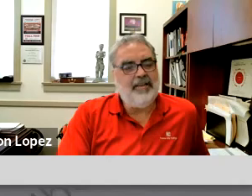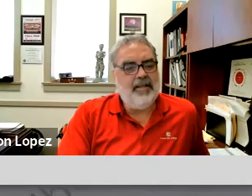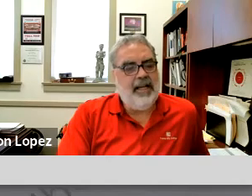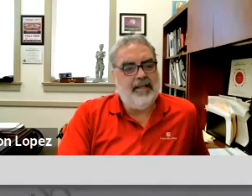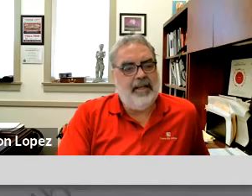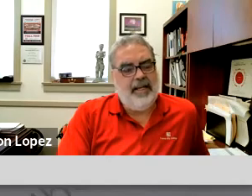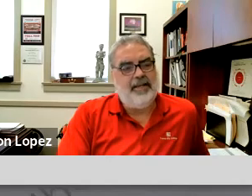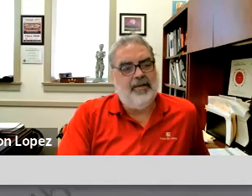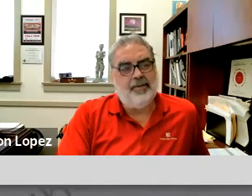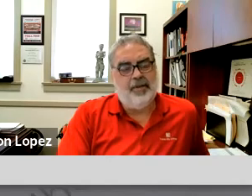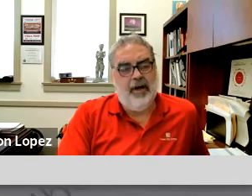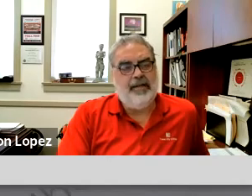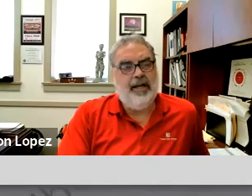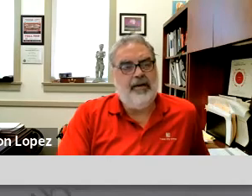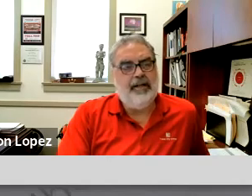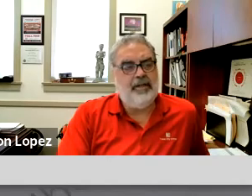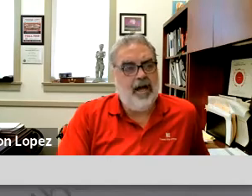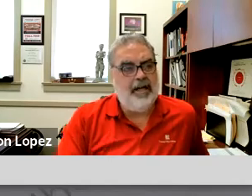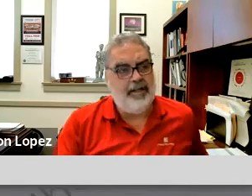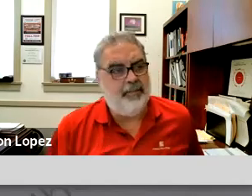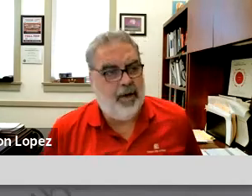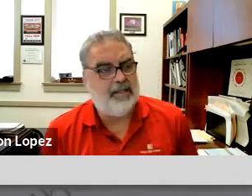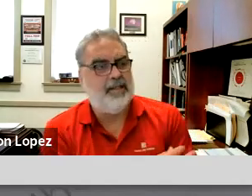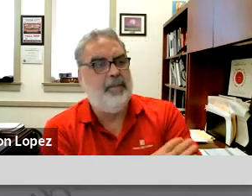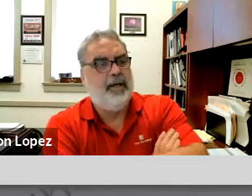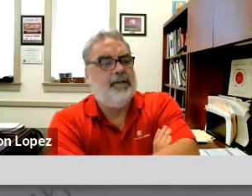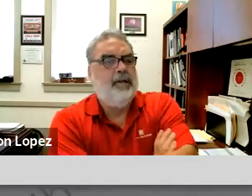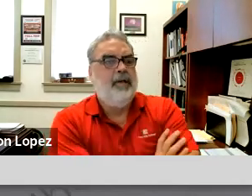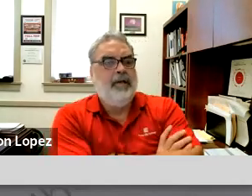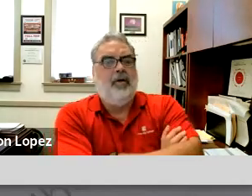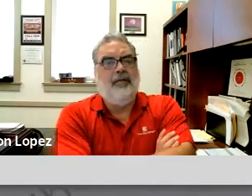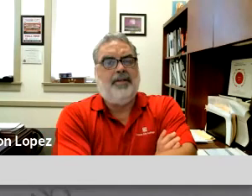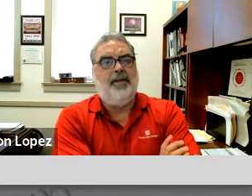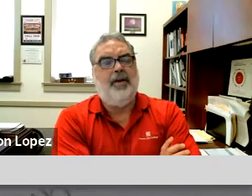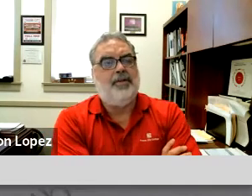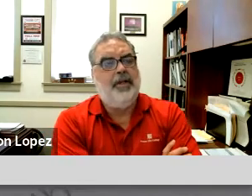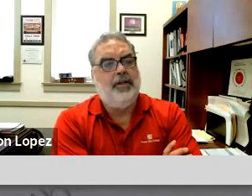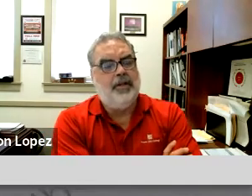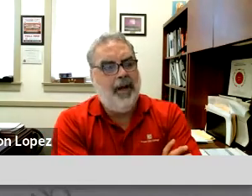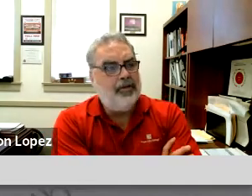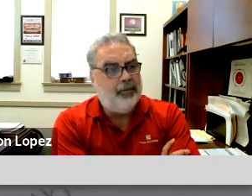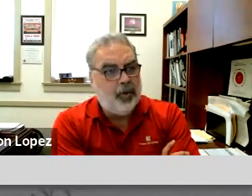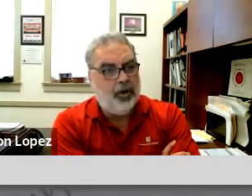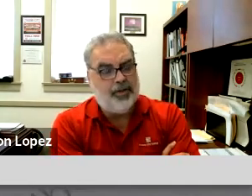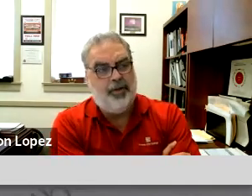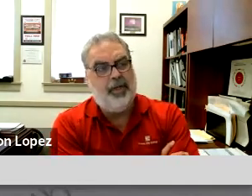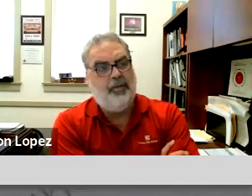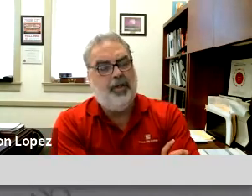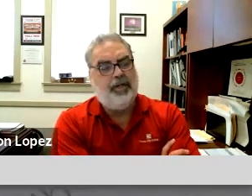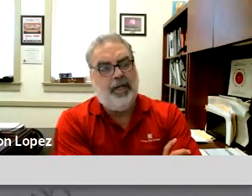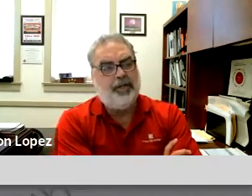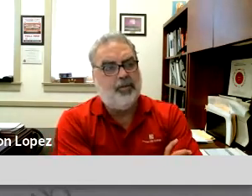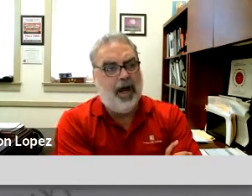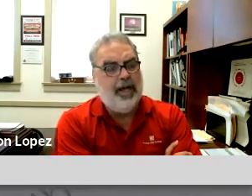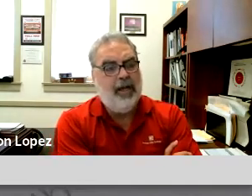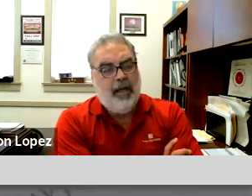And it isn't easy. You're absolutely right, Dale. It is not an easy process because, you know, obviously there's an amount of work associated with